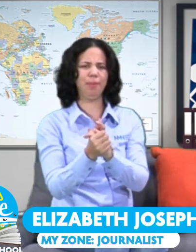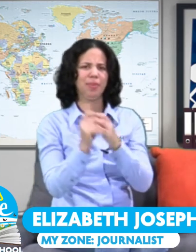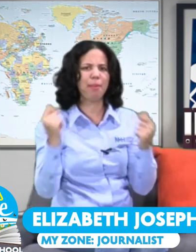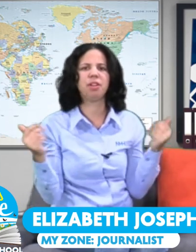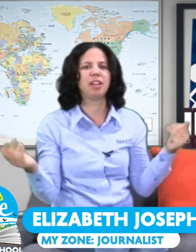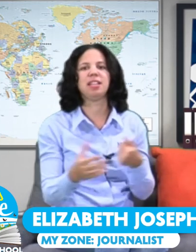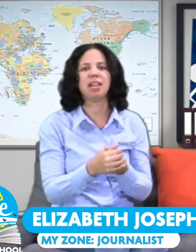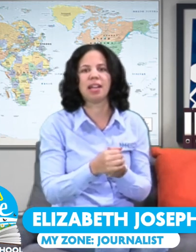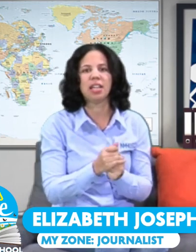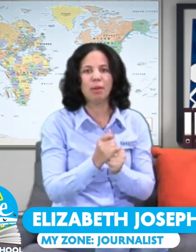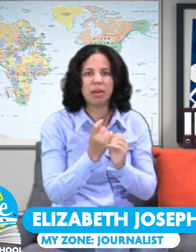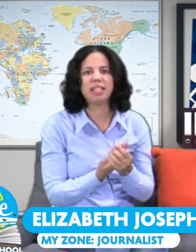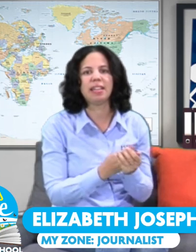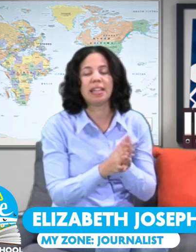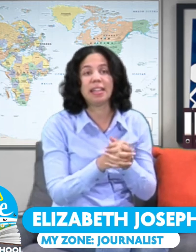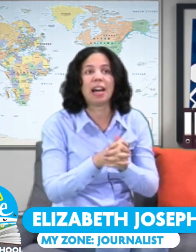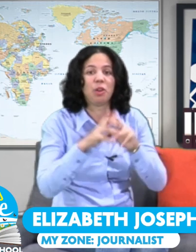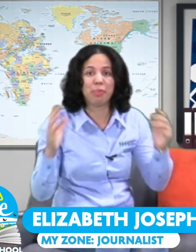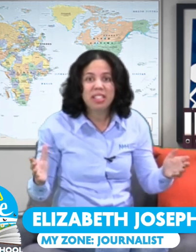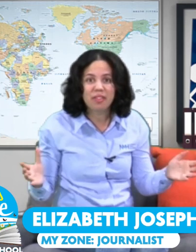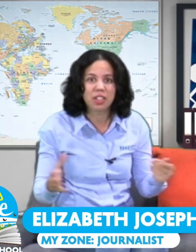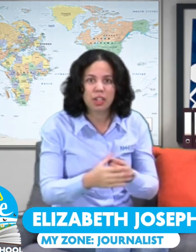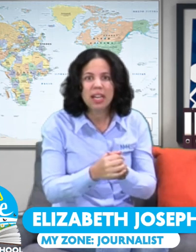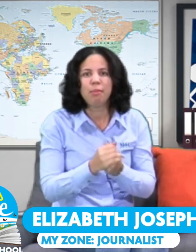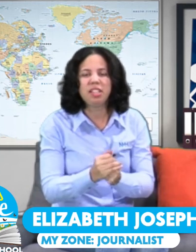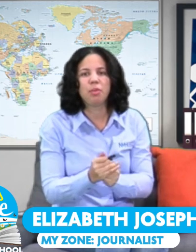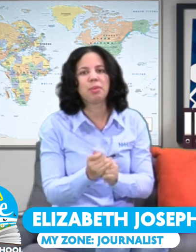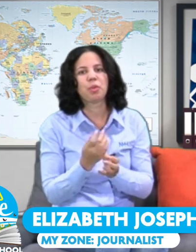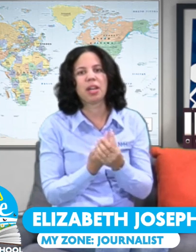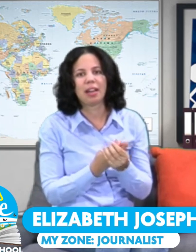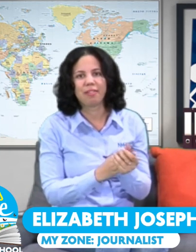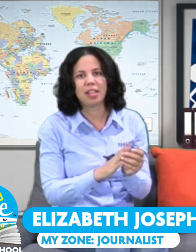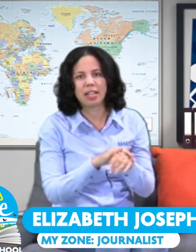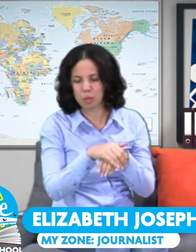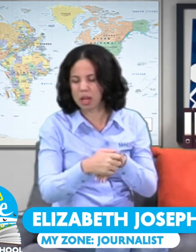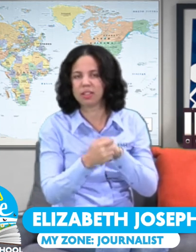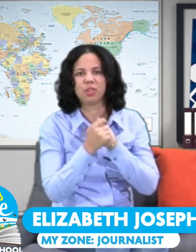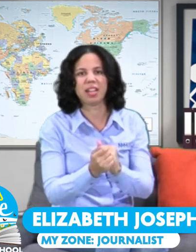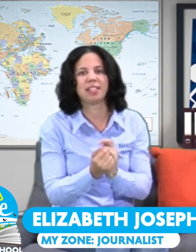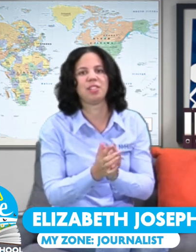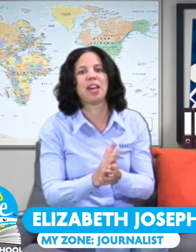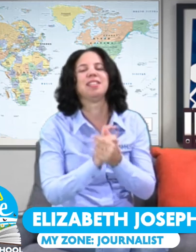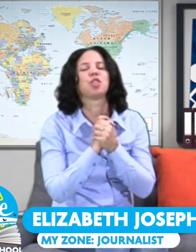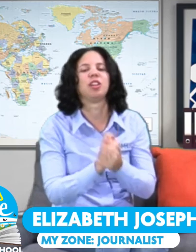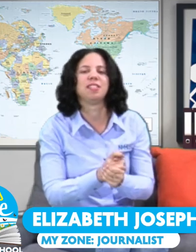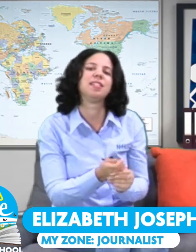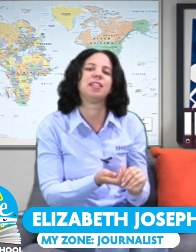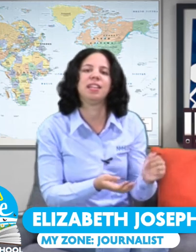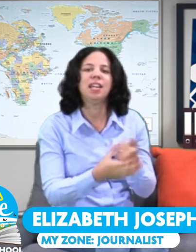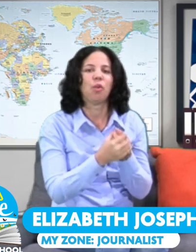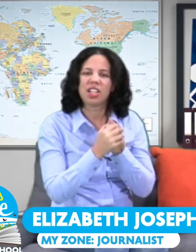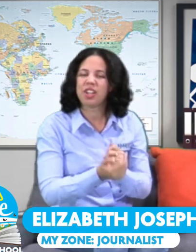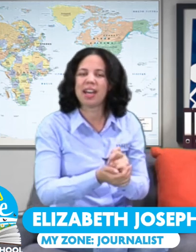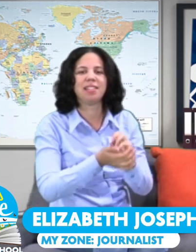get up and ready and busy again in our busy winter, please remember to wear a glove and as well to sanitize your hands